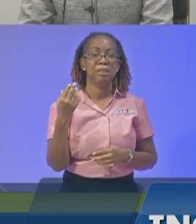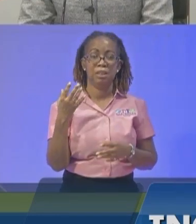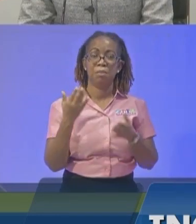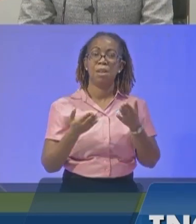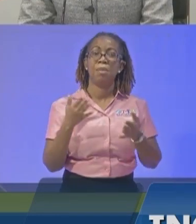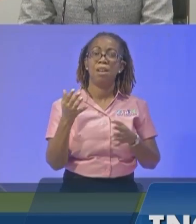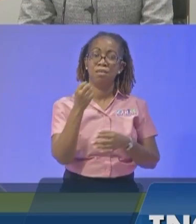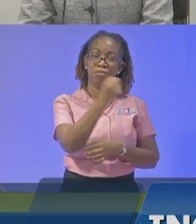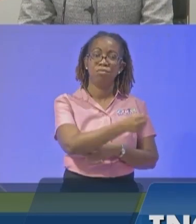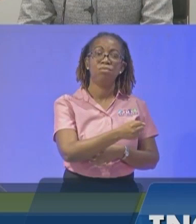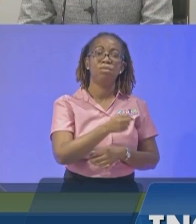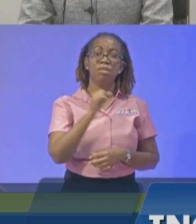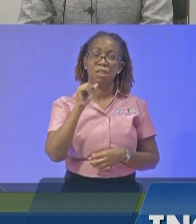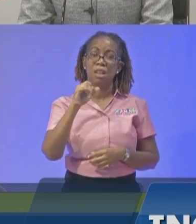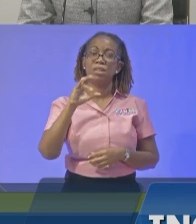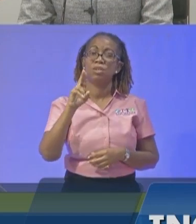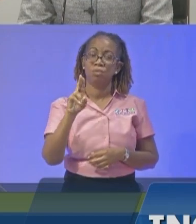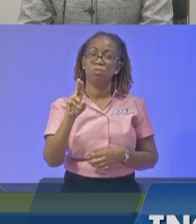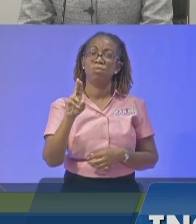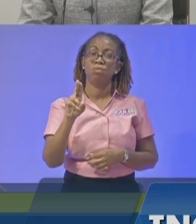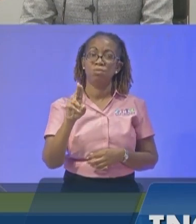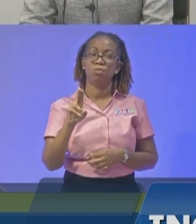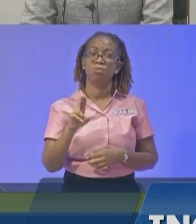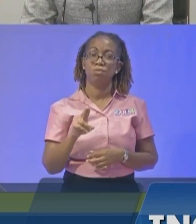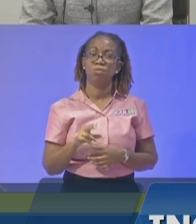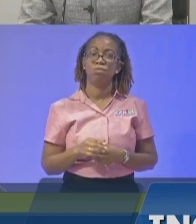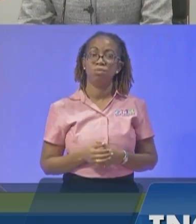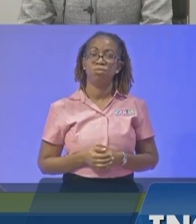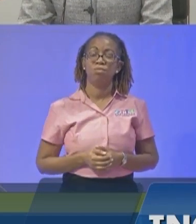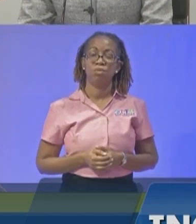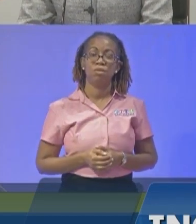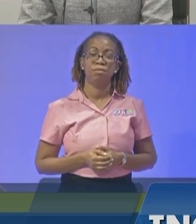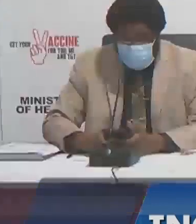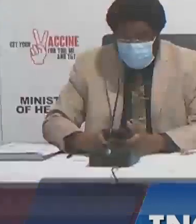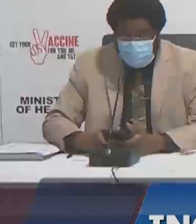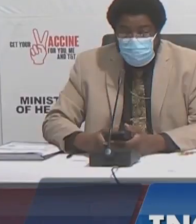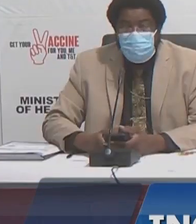of course, gives them less of a chance in terms of recovery.